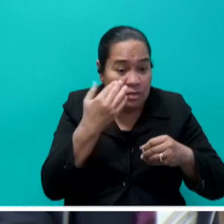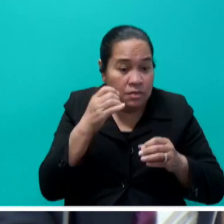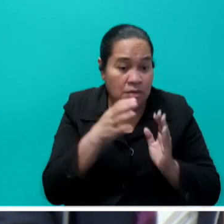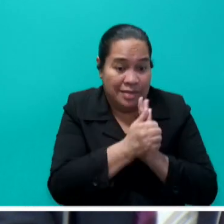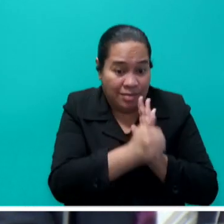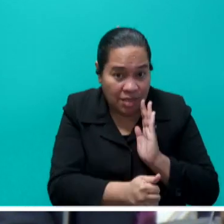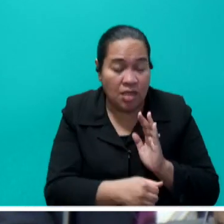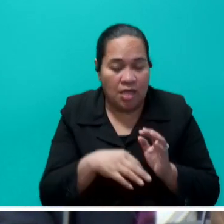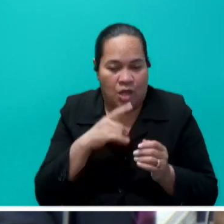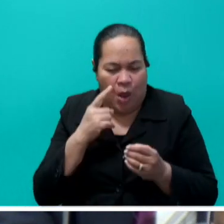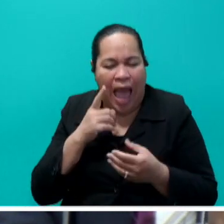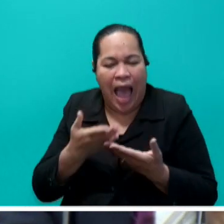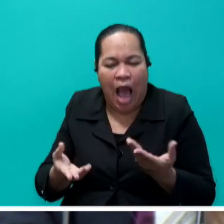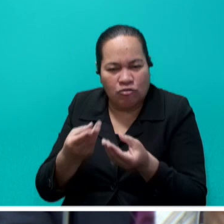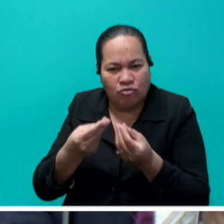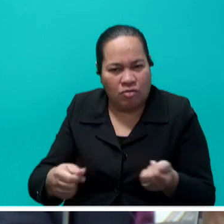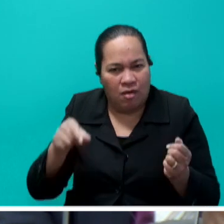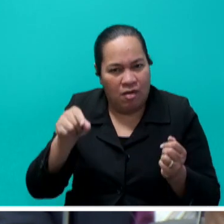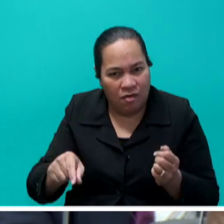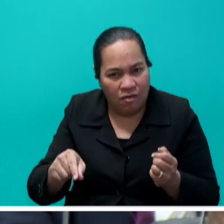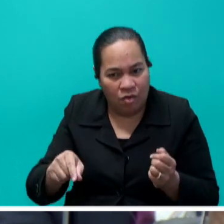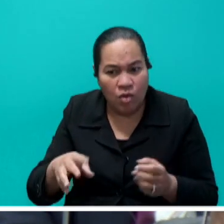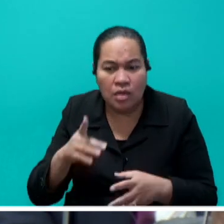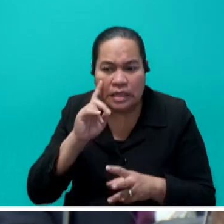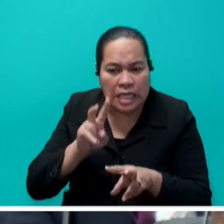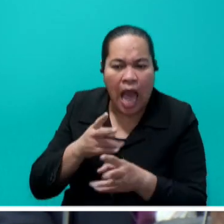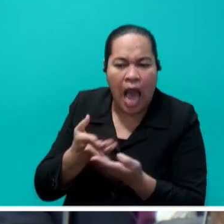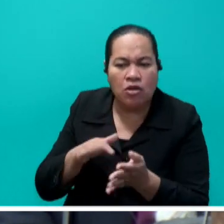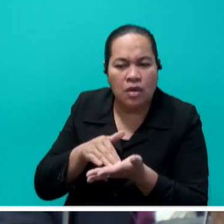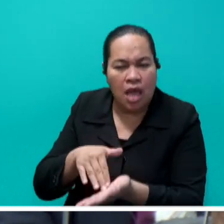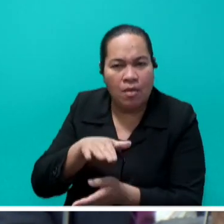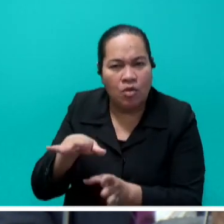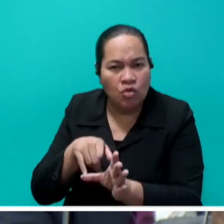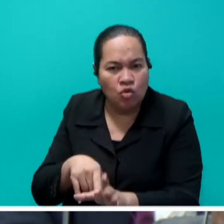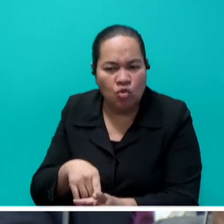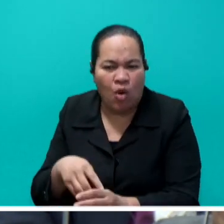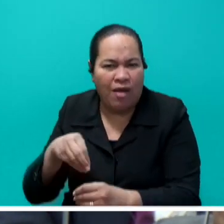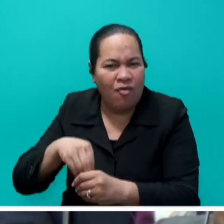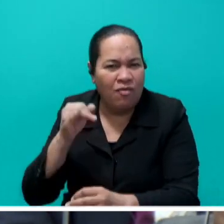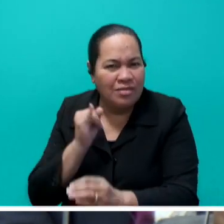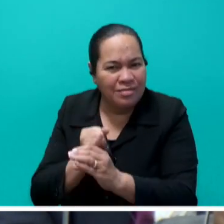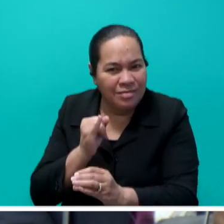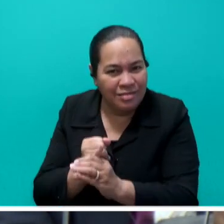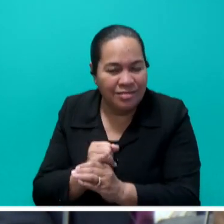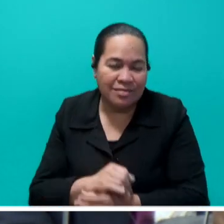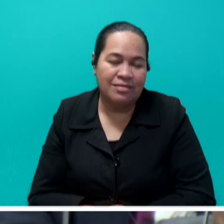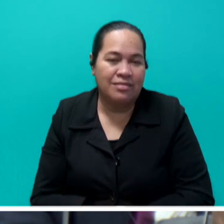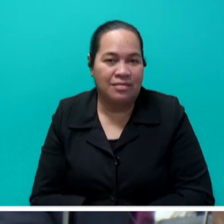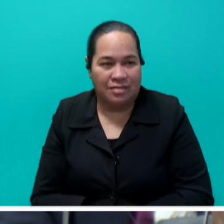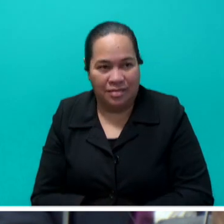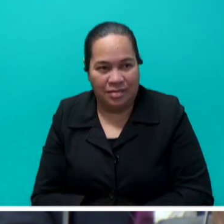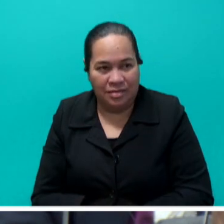issues surrounding teenagers involved in such activities more effectively. So,